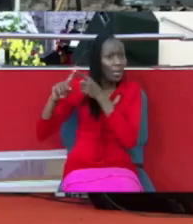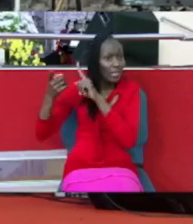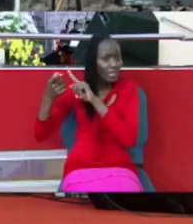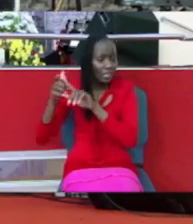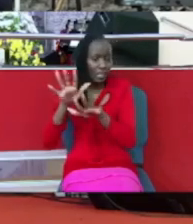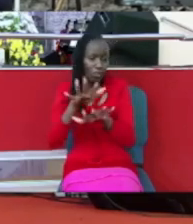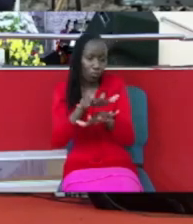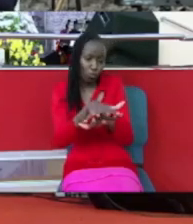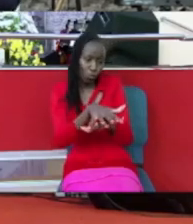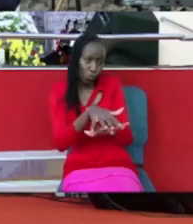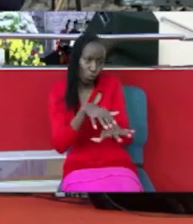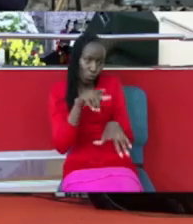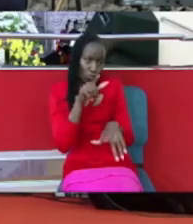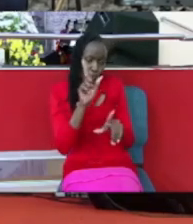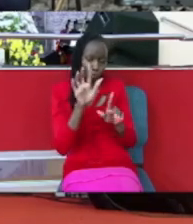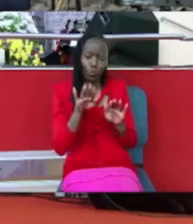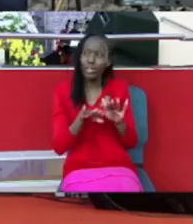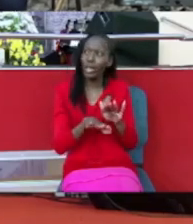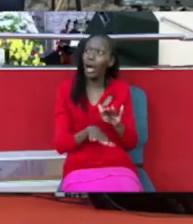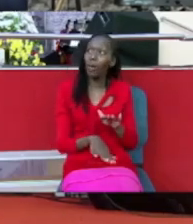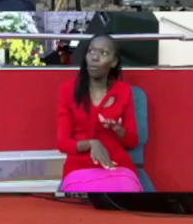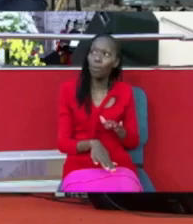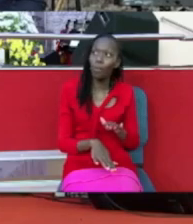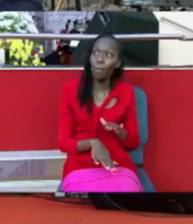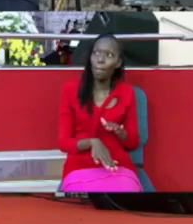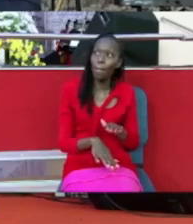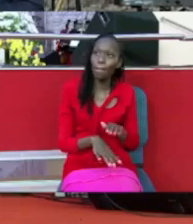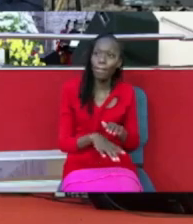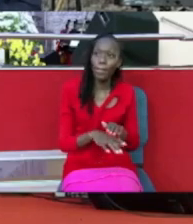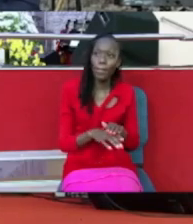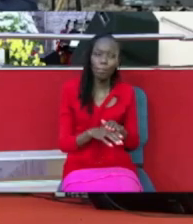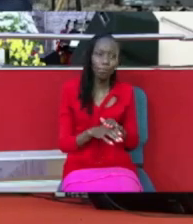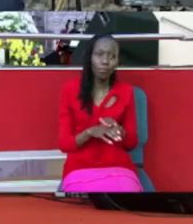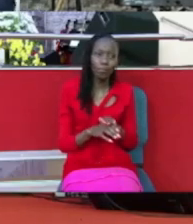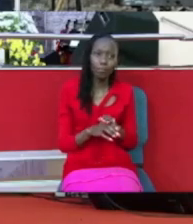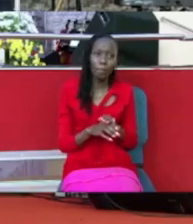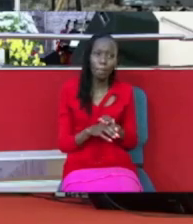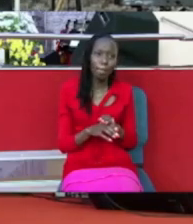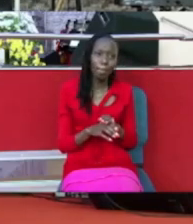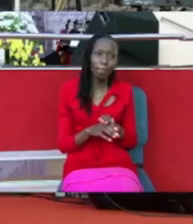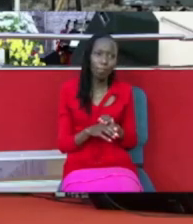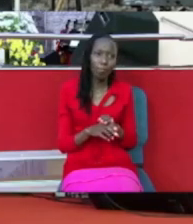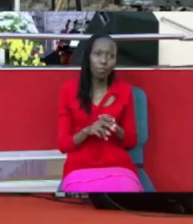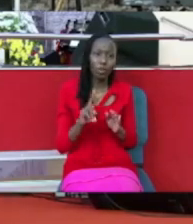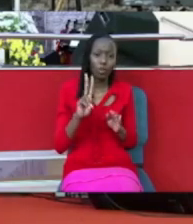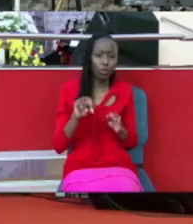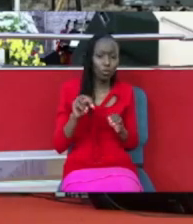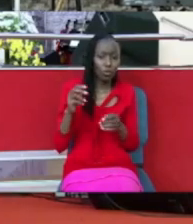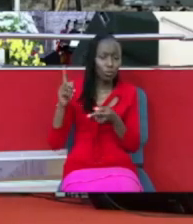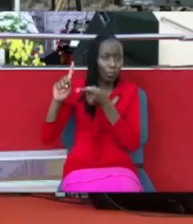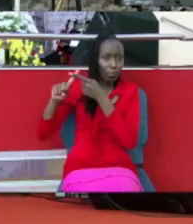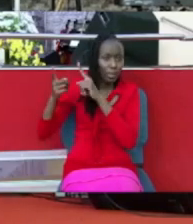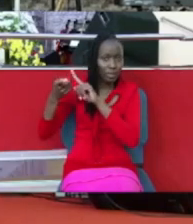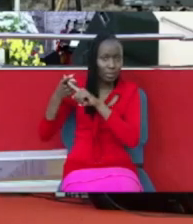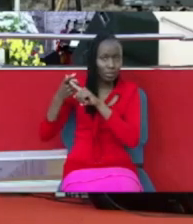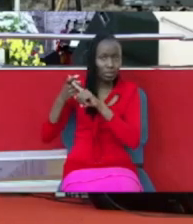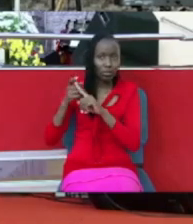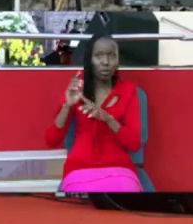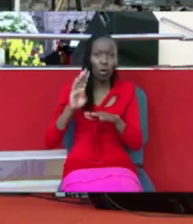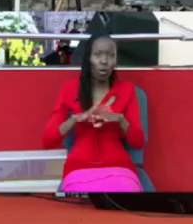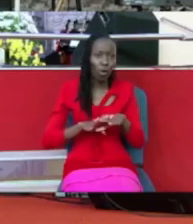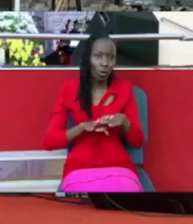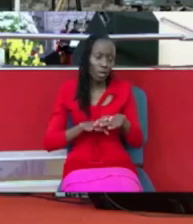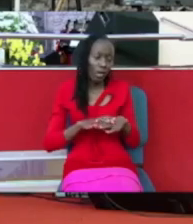Aha, kutafakari kuna kufanya usiwe na haraka. This one is not, you cannot, not meditating on the goal. Aha,